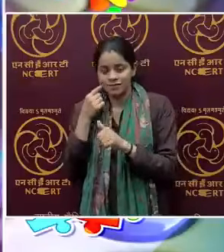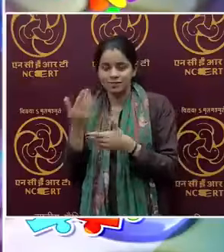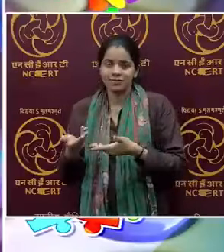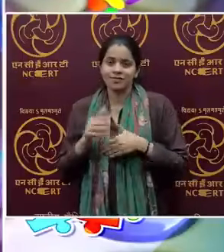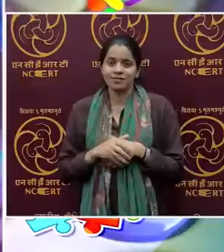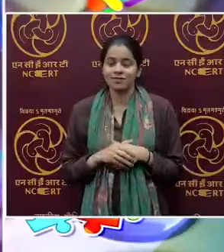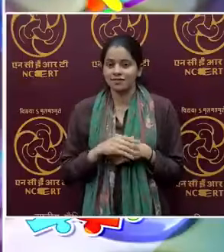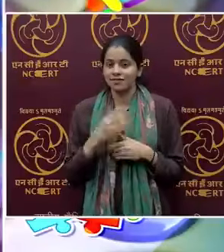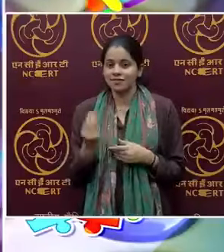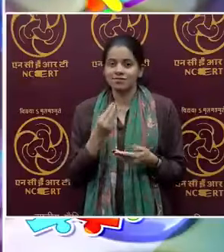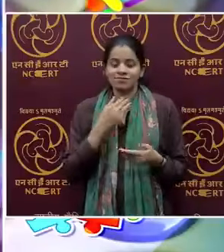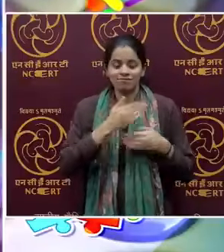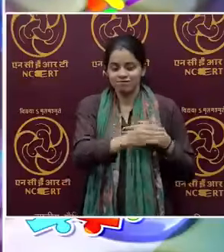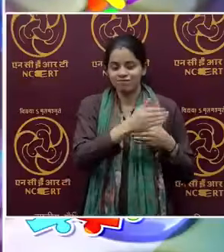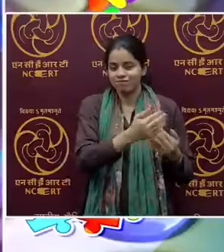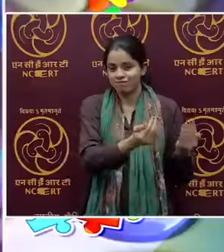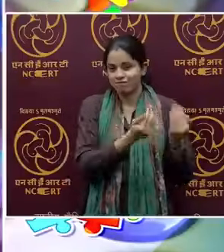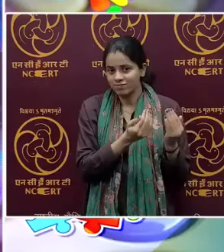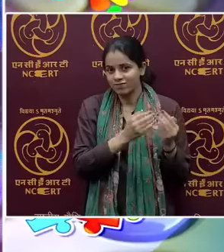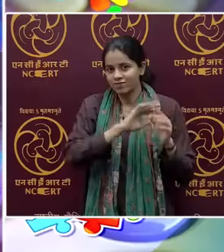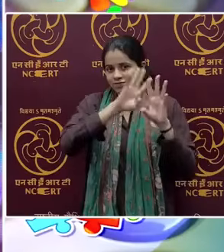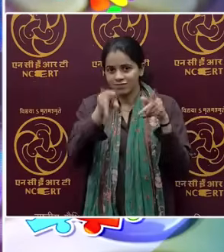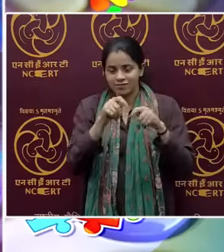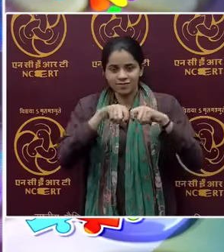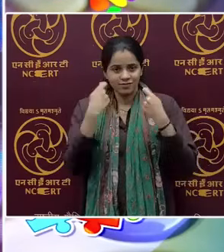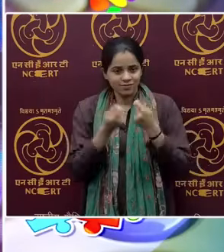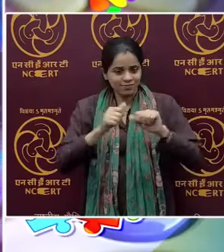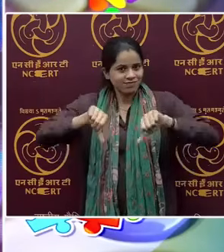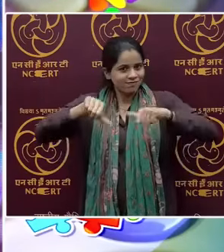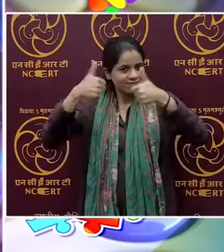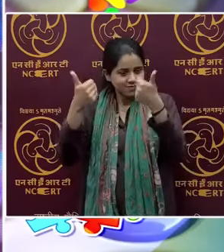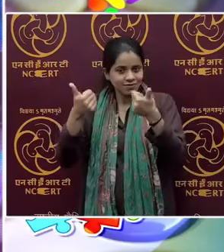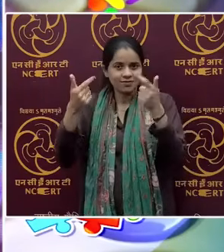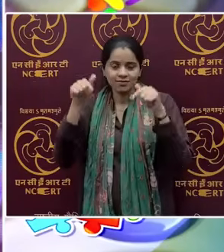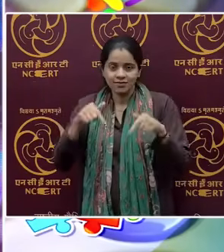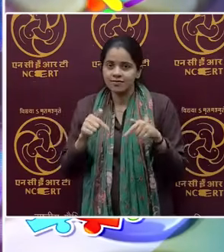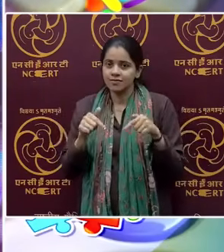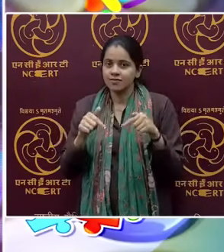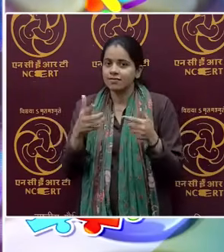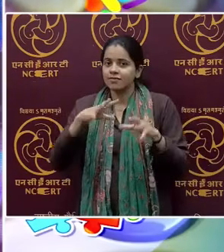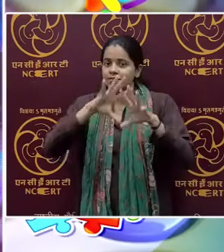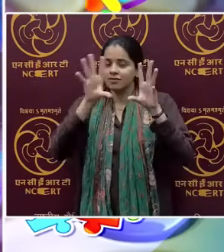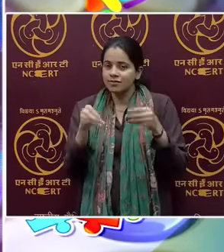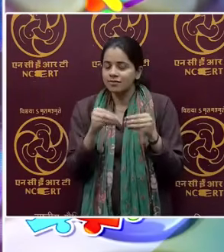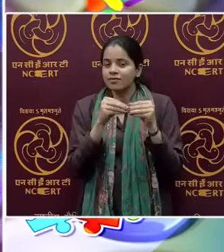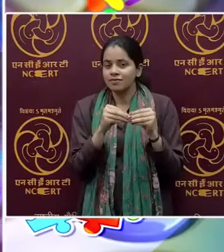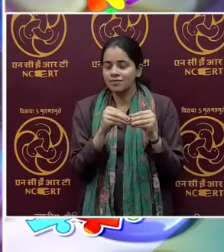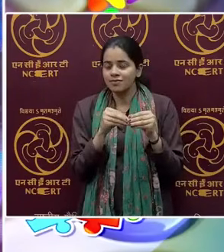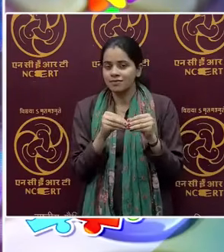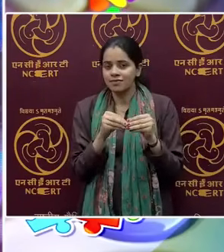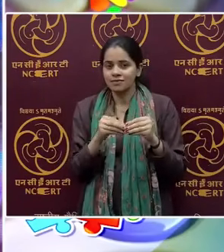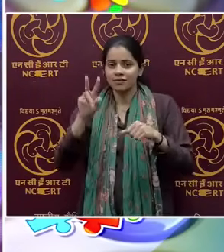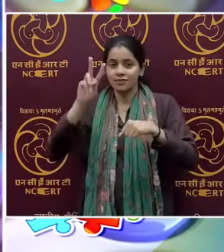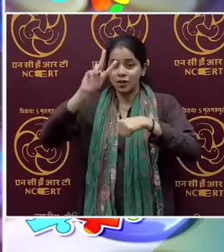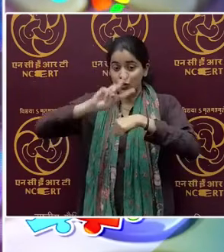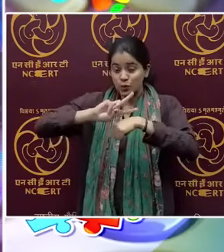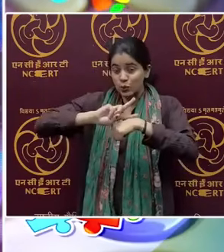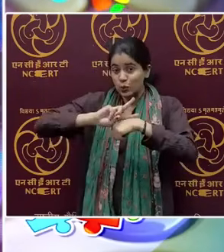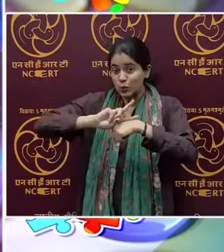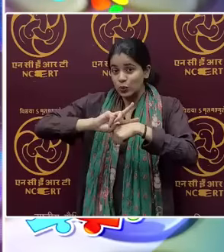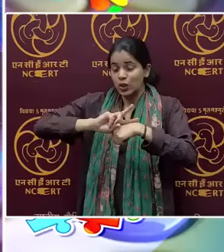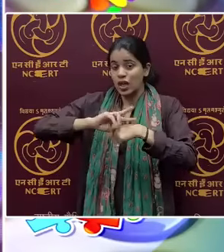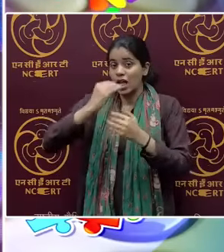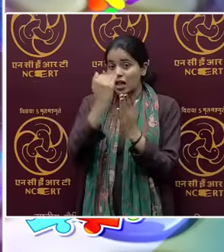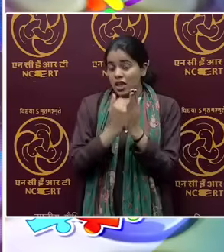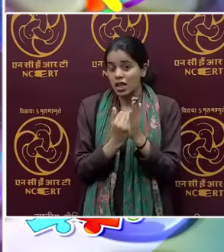Ms. Anu Malik for their continued support, and my entire team for making the session a success. So today we are wrapping up day 2 session over here under